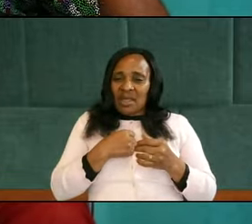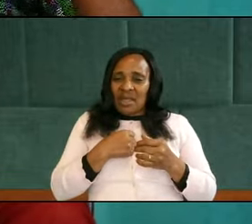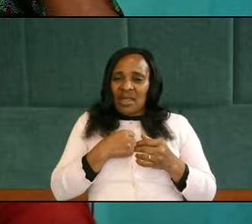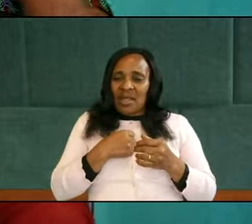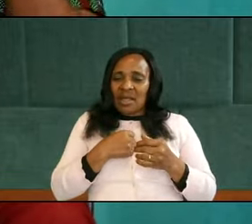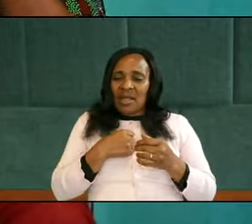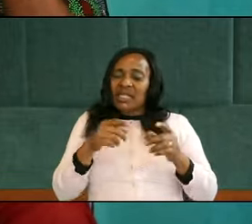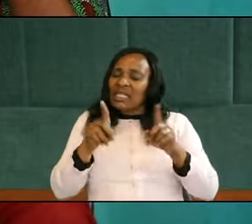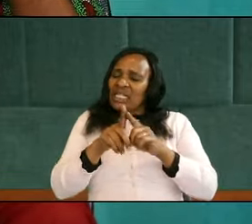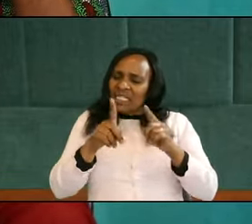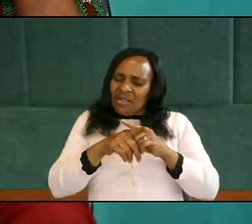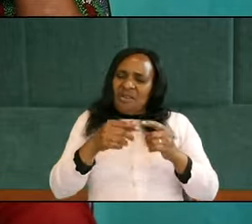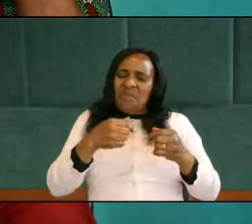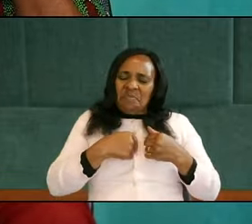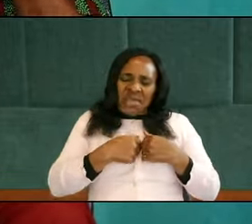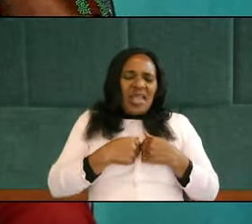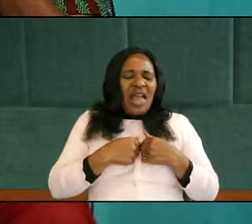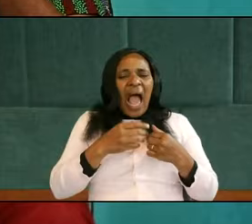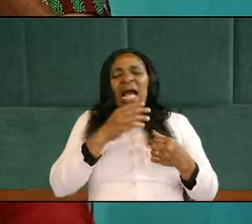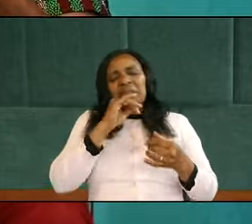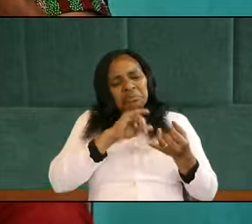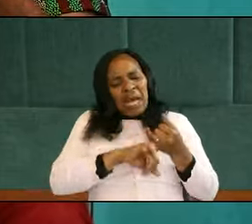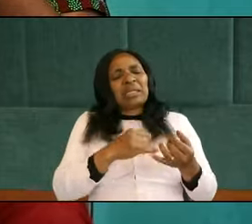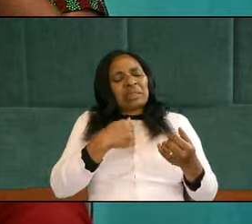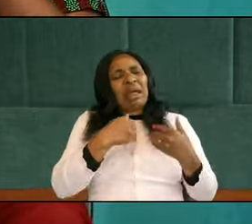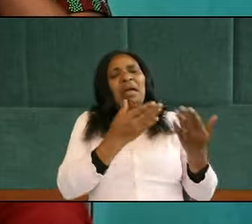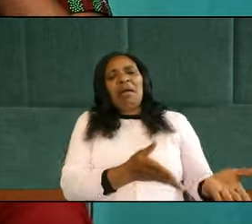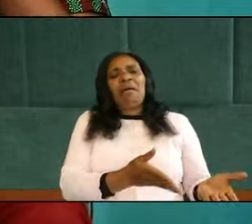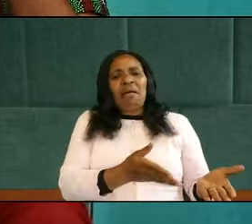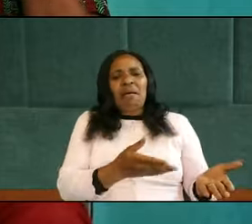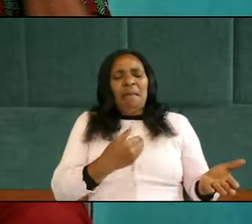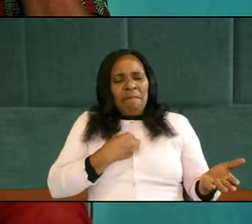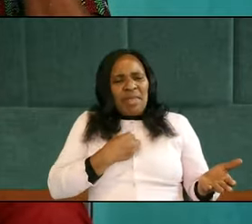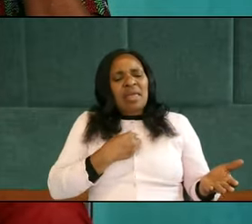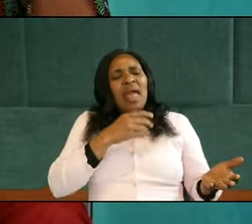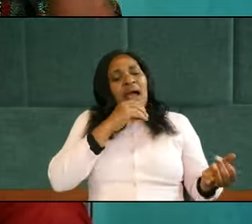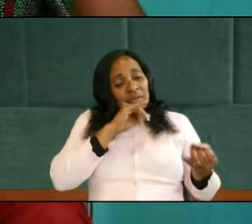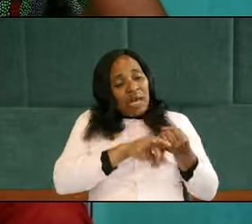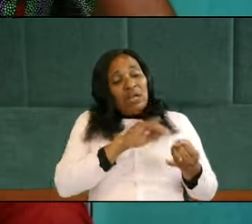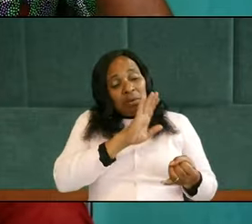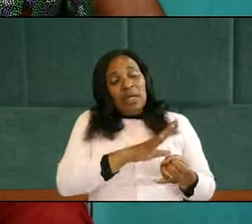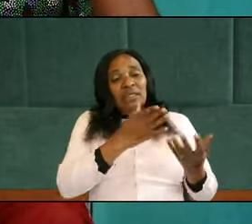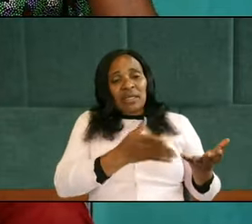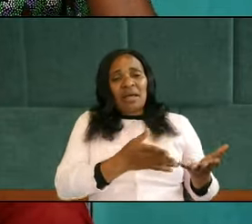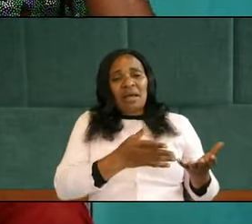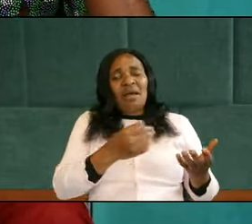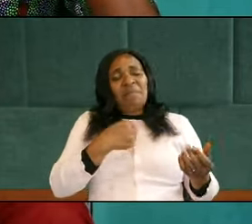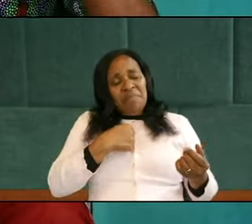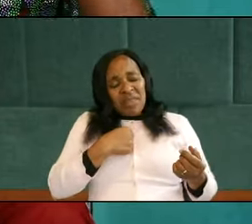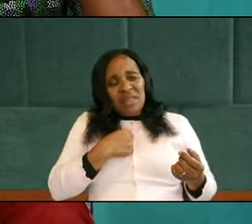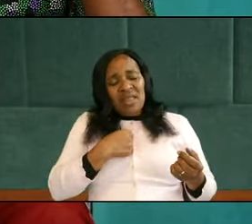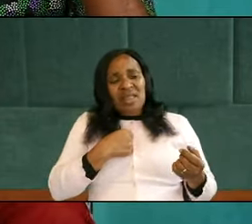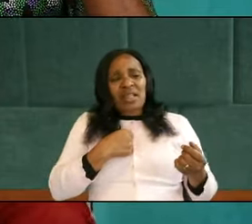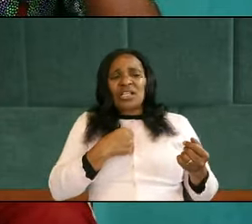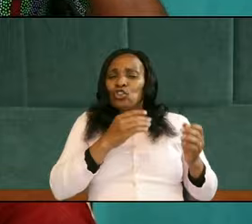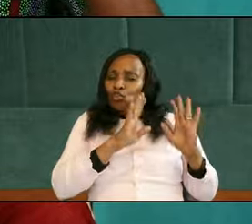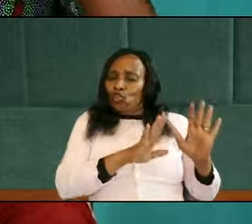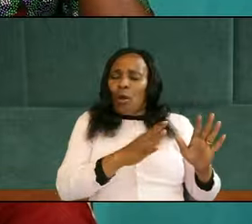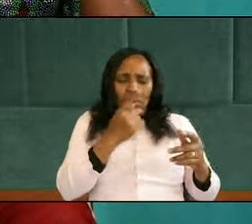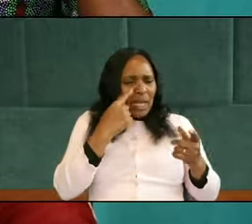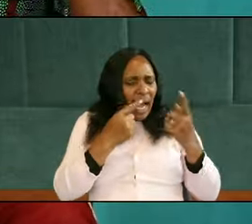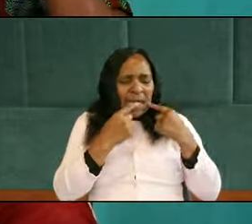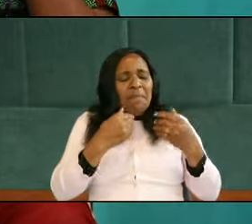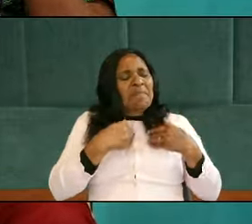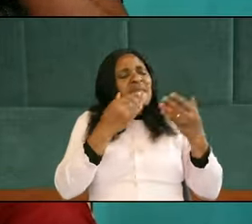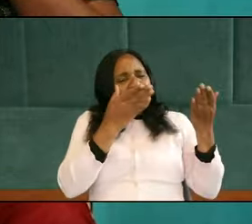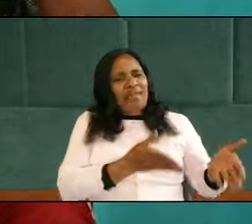I know. Like, I mean, is that, I think that looks very tactless. It's like, yes. By the way, you know, I'm an option, so stop crying, I'm